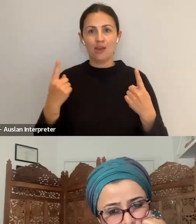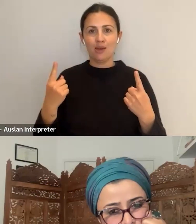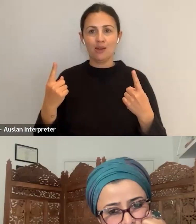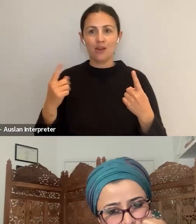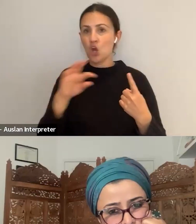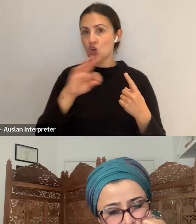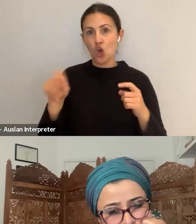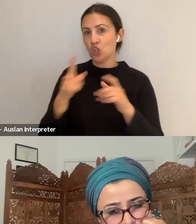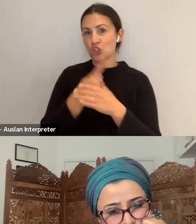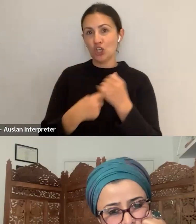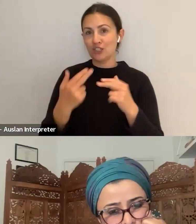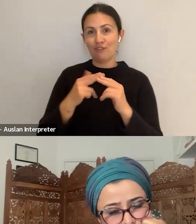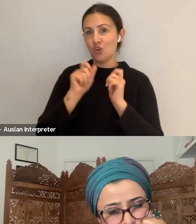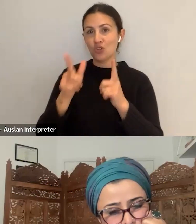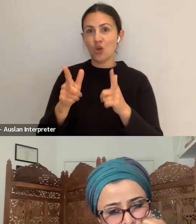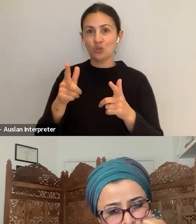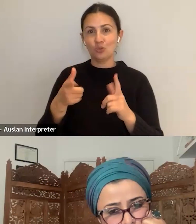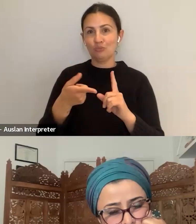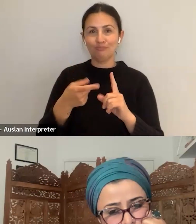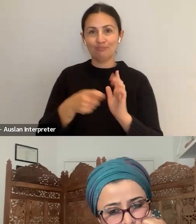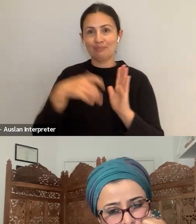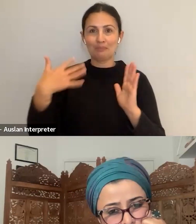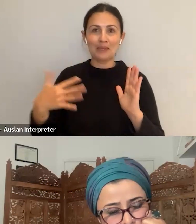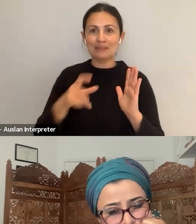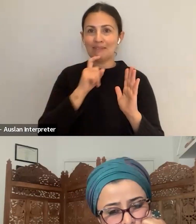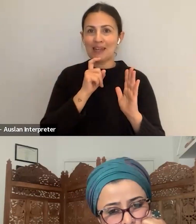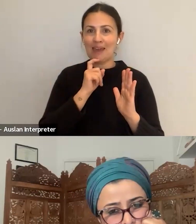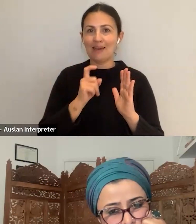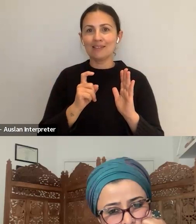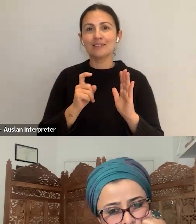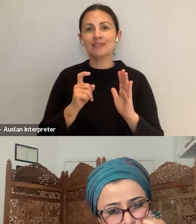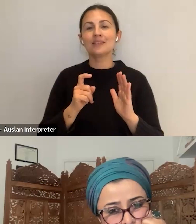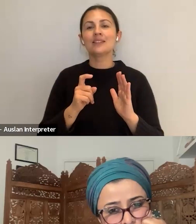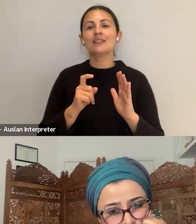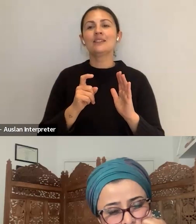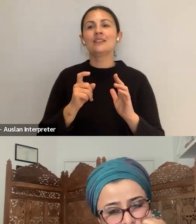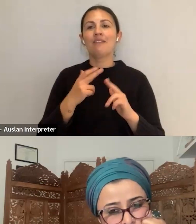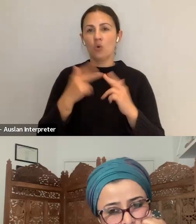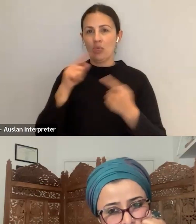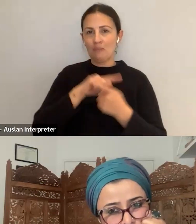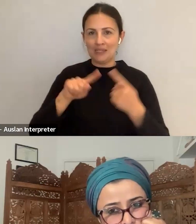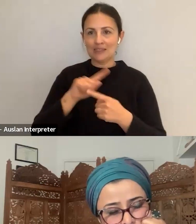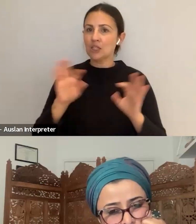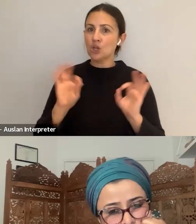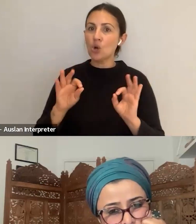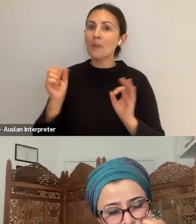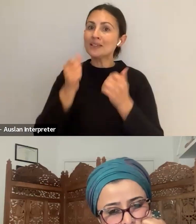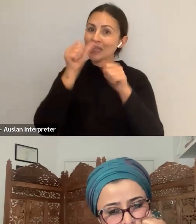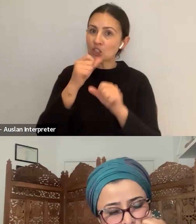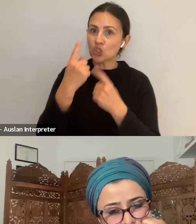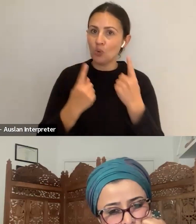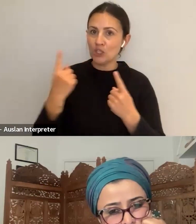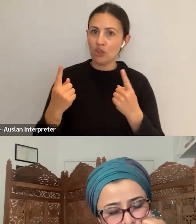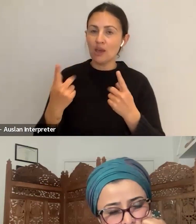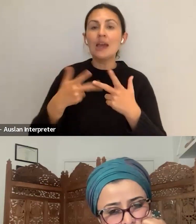but actually in the board meeting, in the moment, are supporting one another and getting to know one another. That's a key ingredient to safety, not just